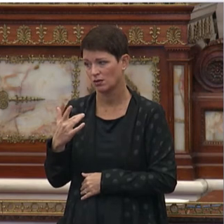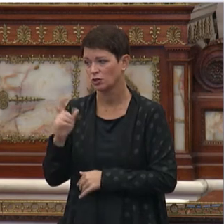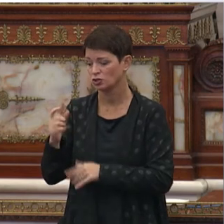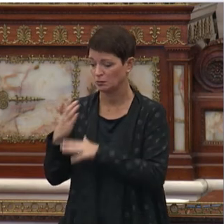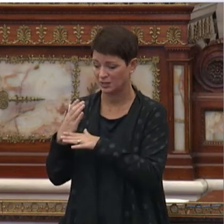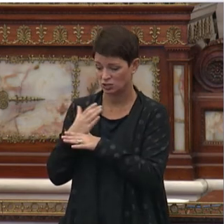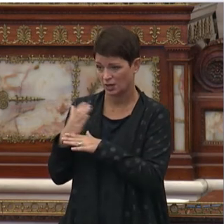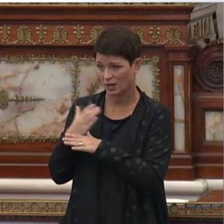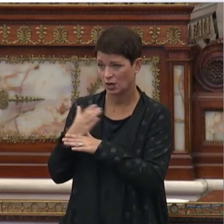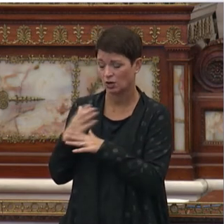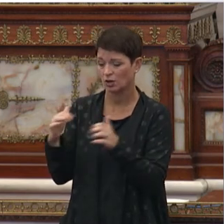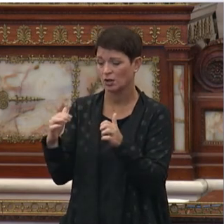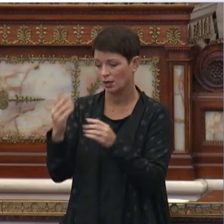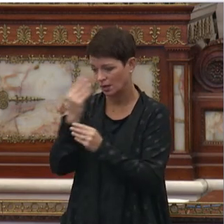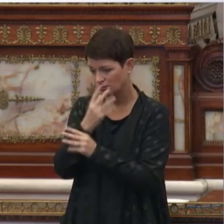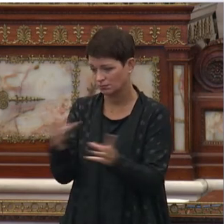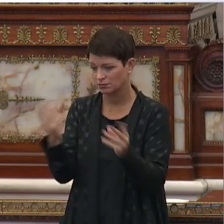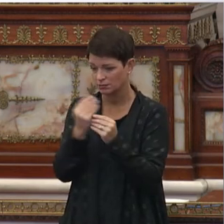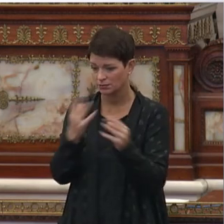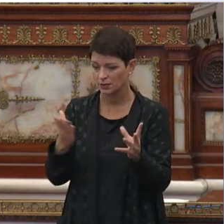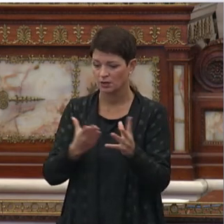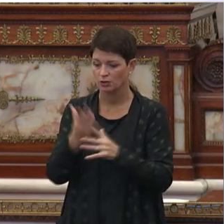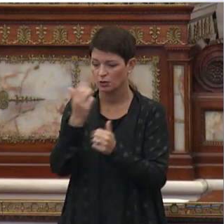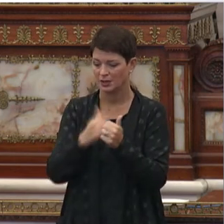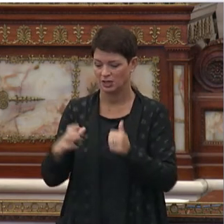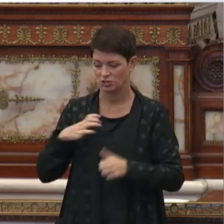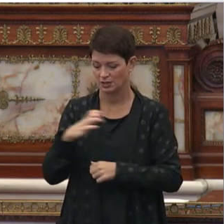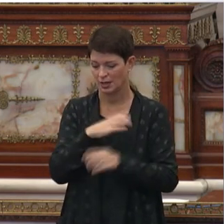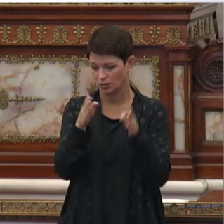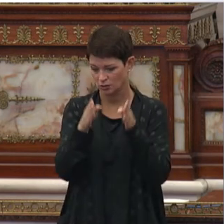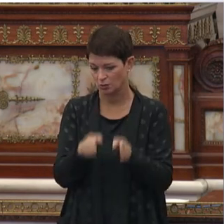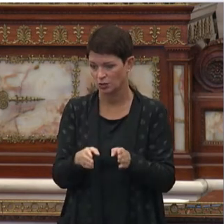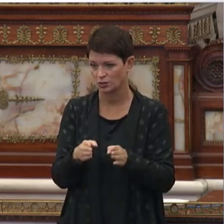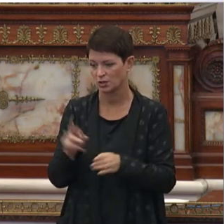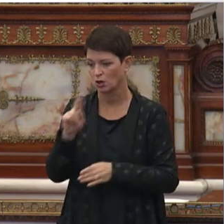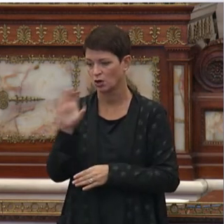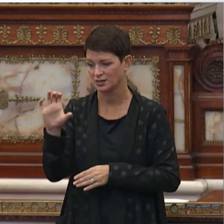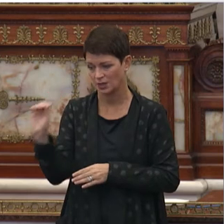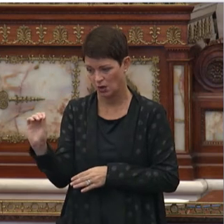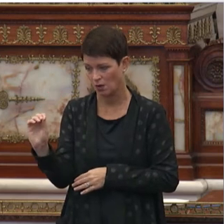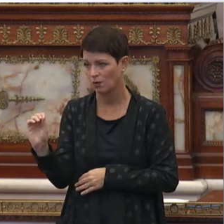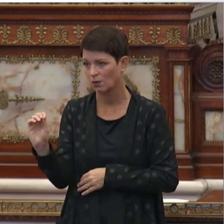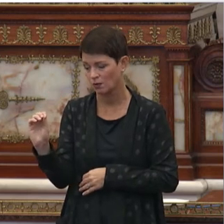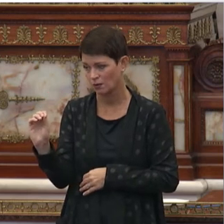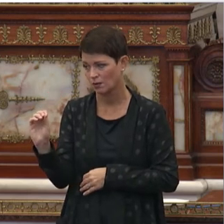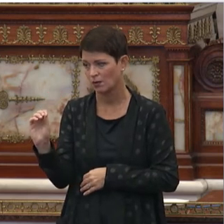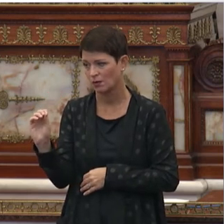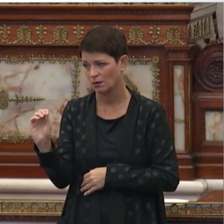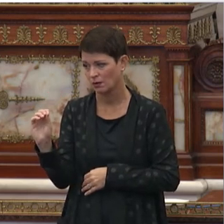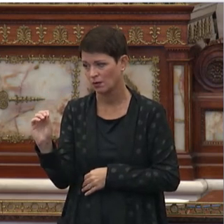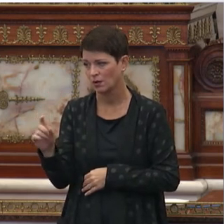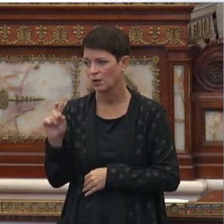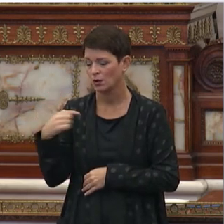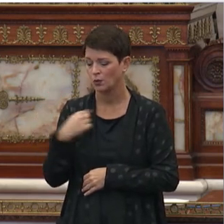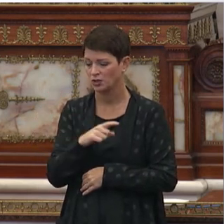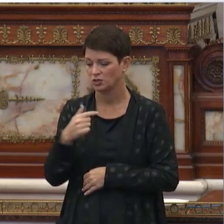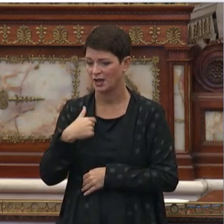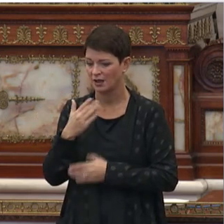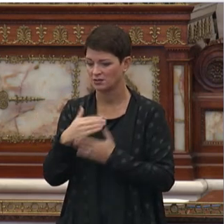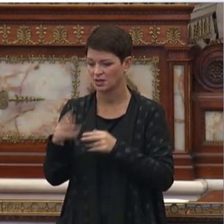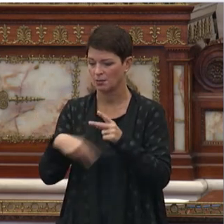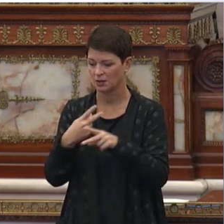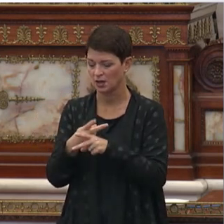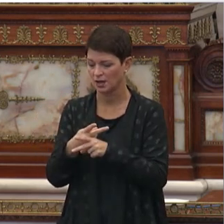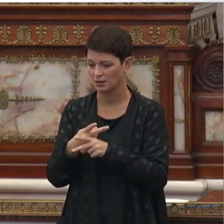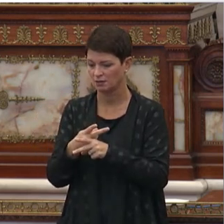shared with through each council person's RCOs, and we should have some sort of say in it.